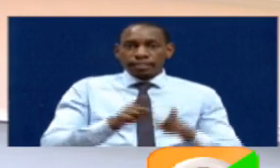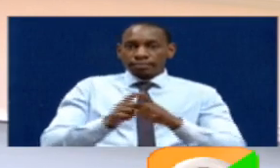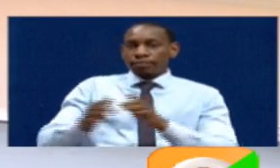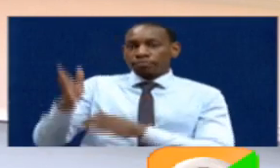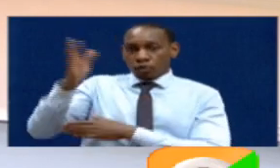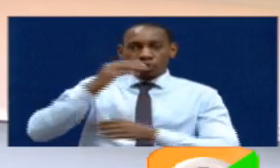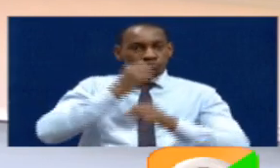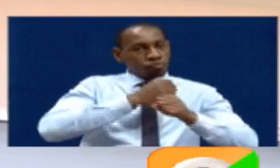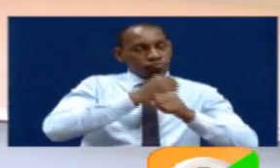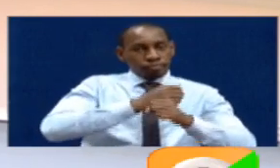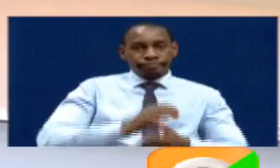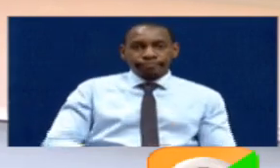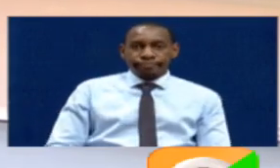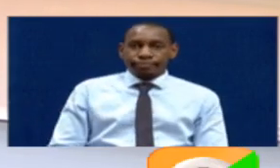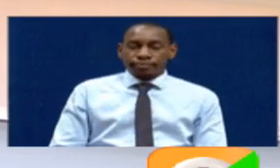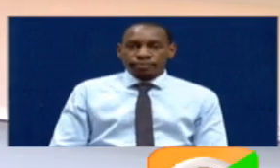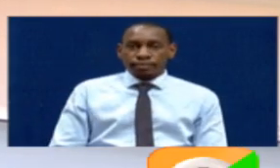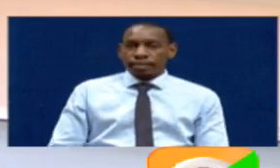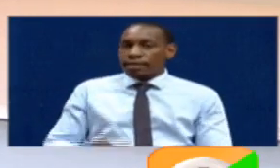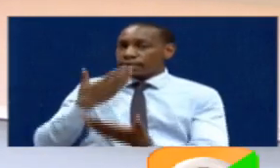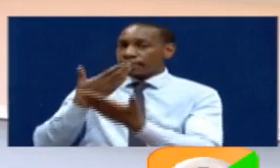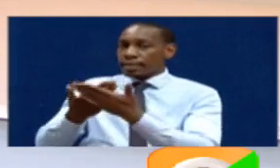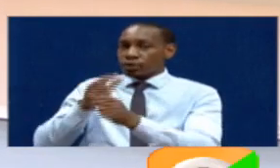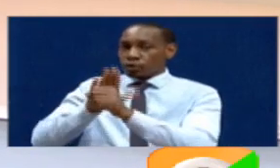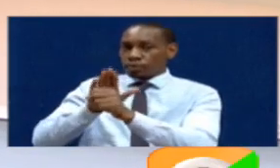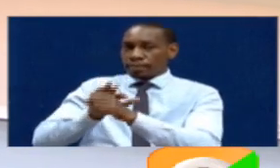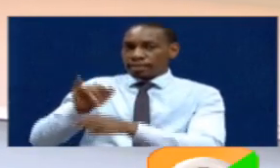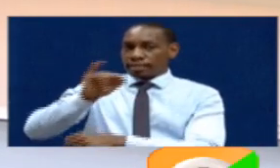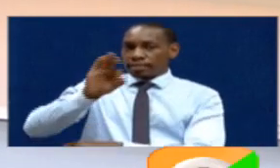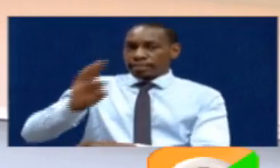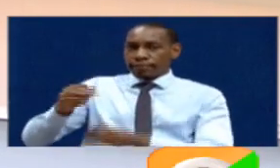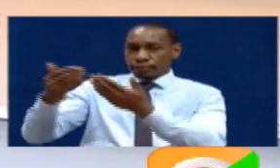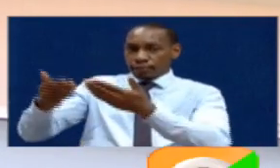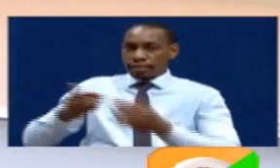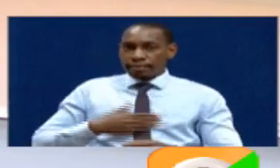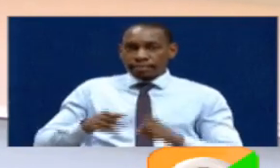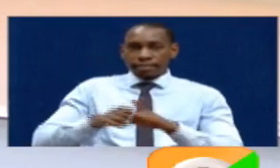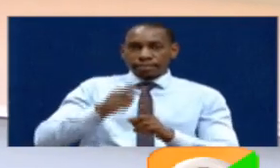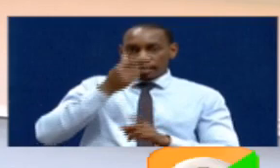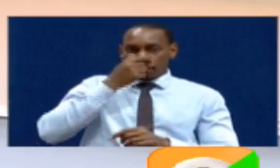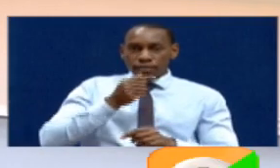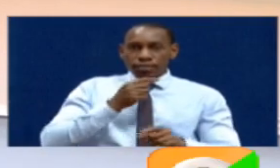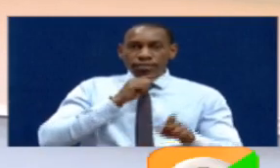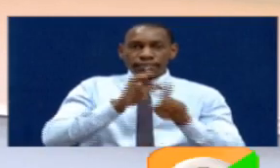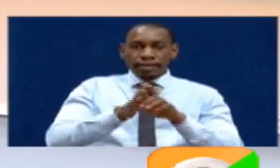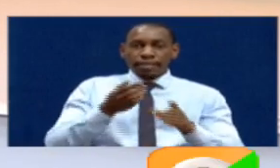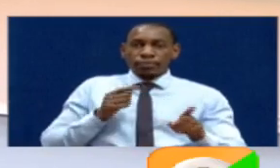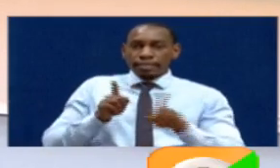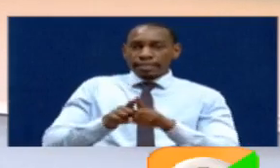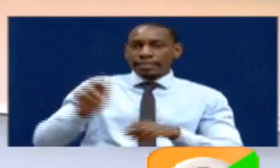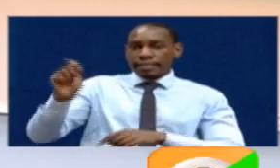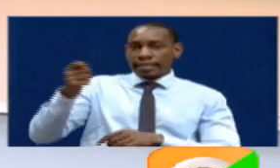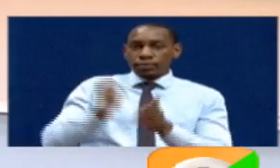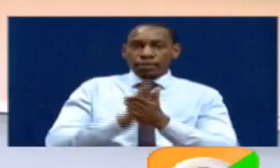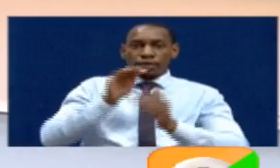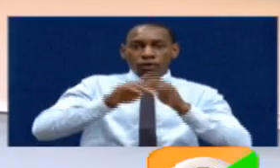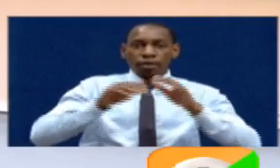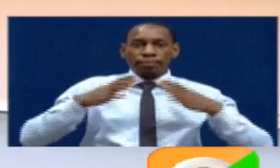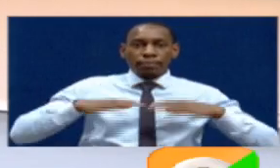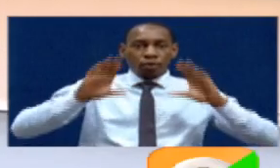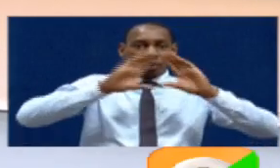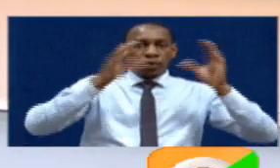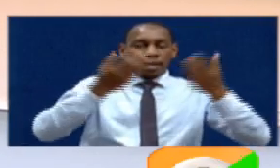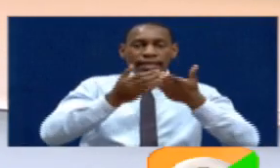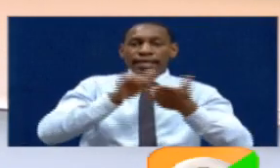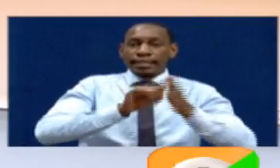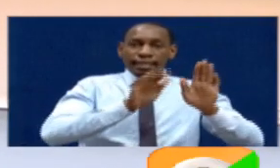Godspeed, my friend, Godspeed. Thank you very much, Jeff, for having me. And I wish my brothers and sisters back home in Kenya, everyone around the world,